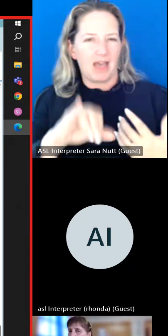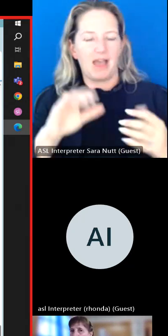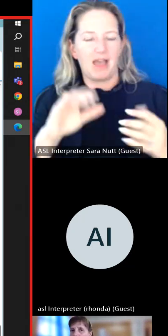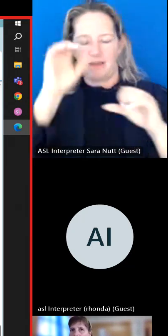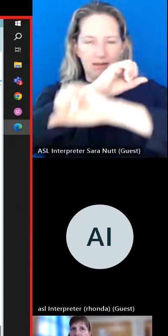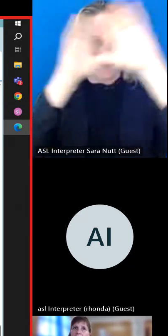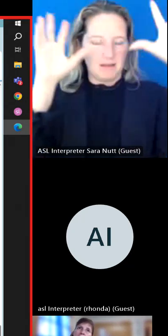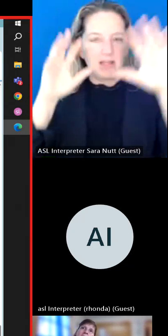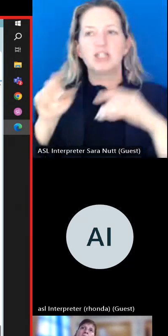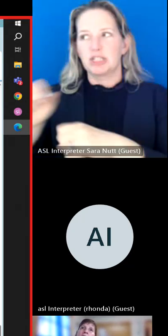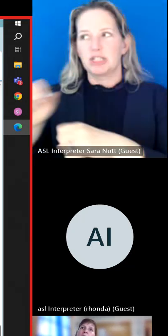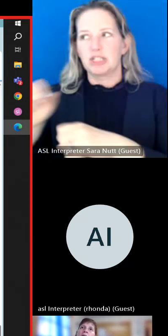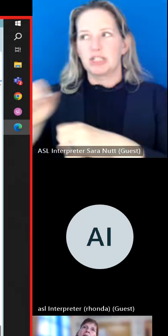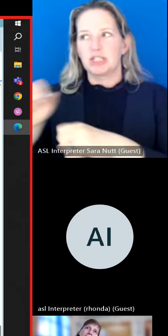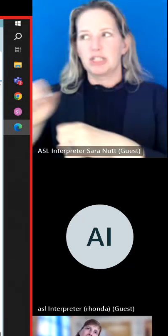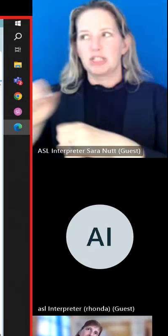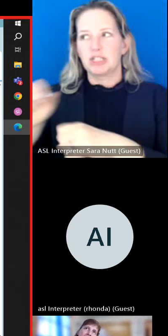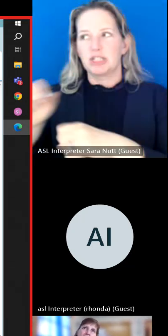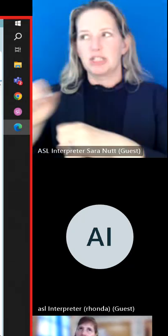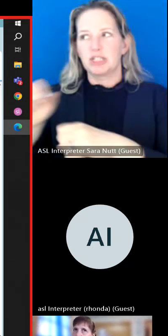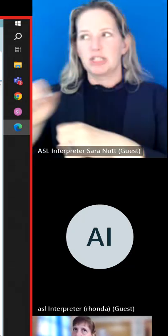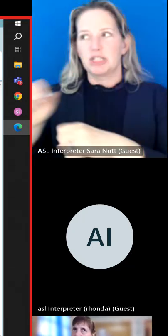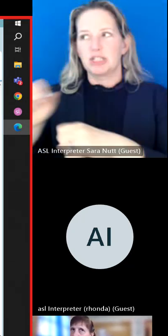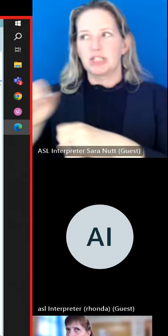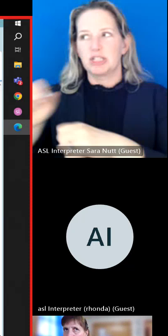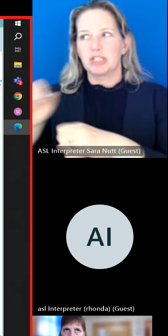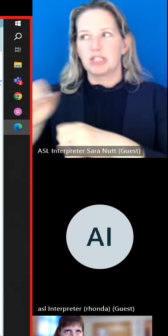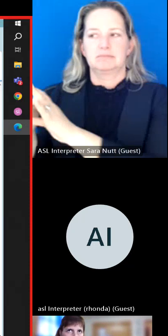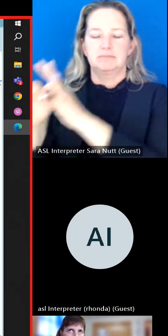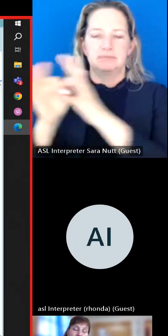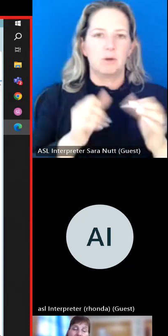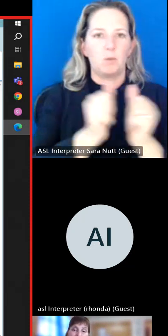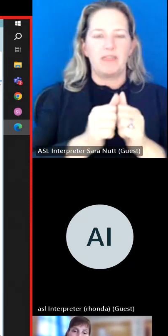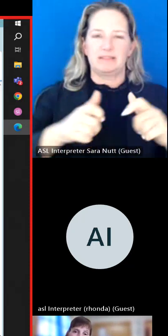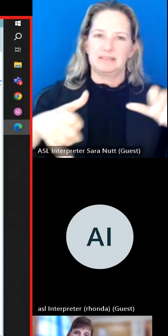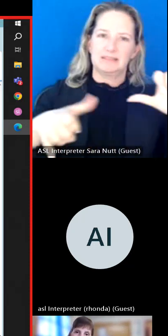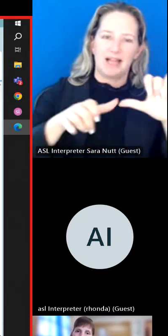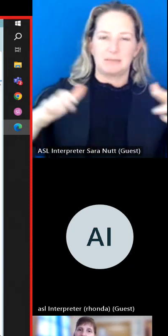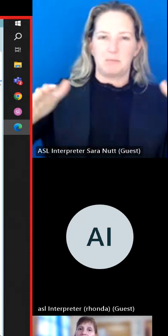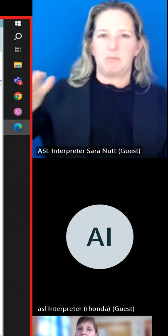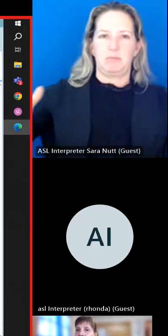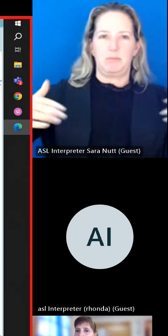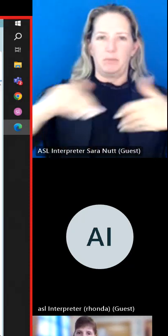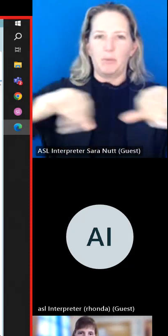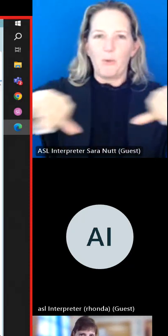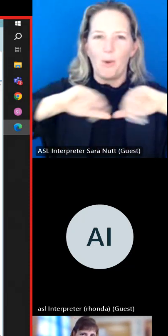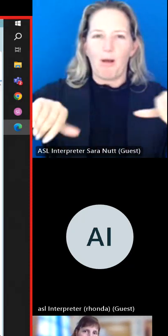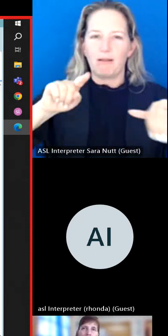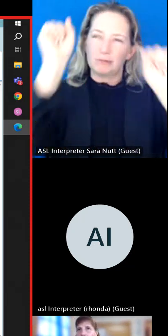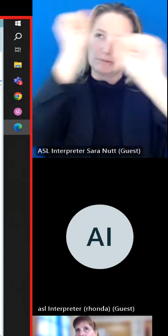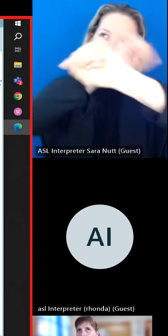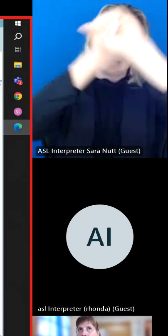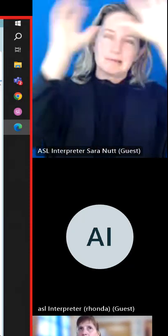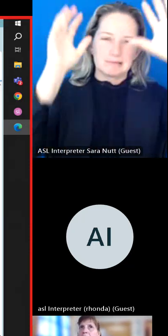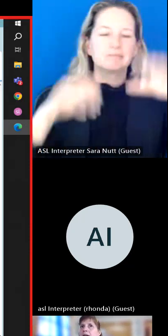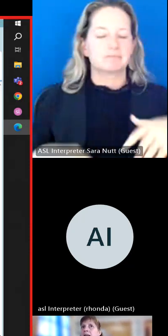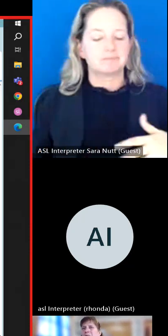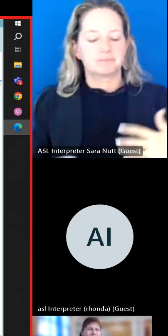visual object. And finally, she said to understand the data's emotional